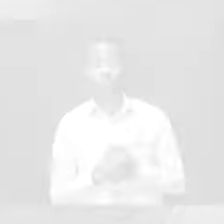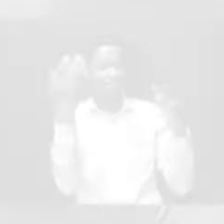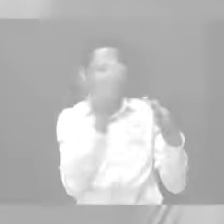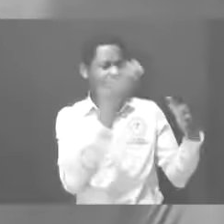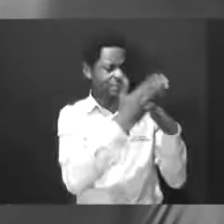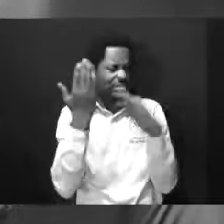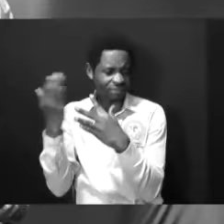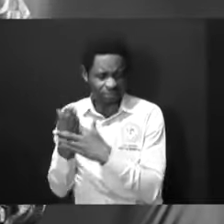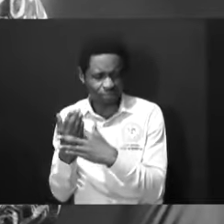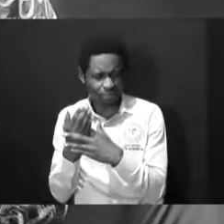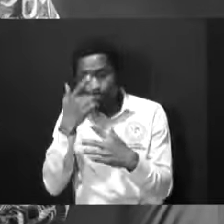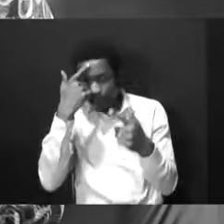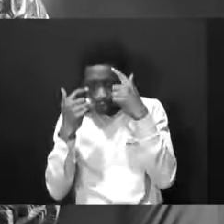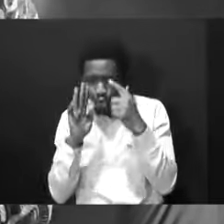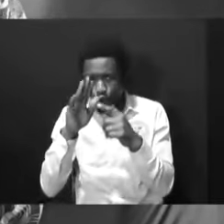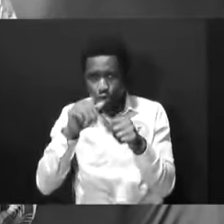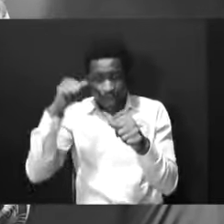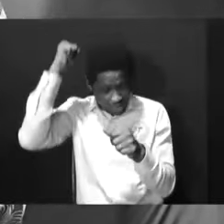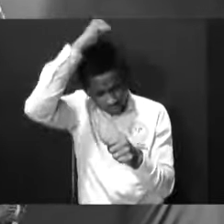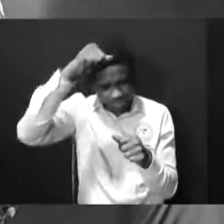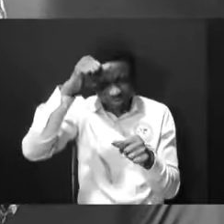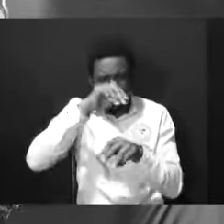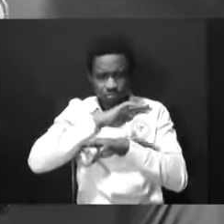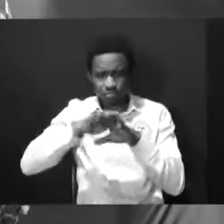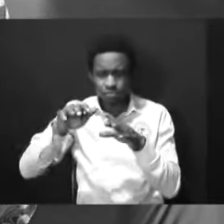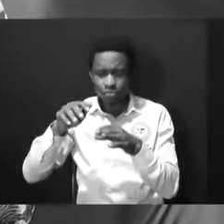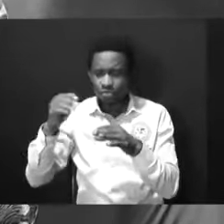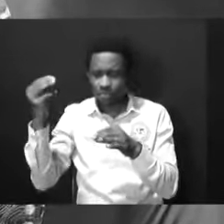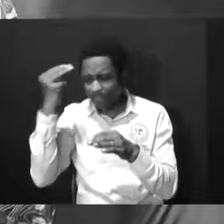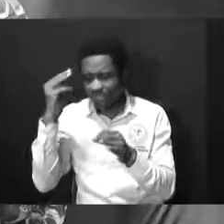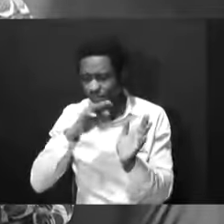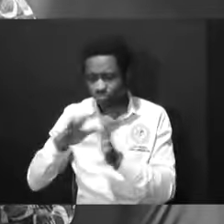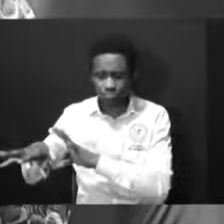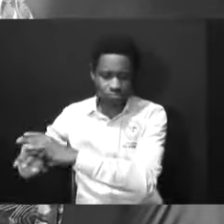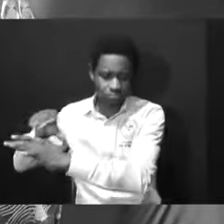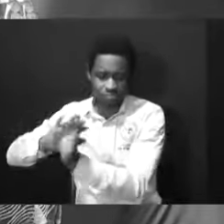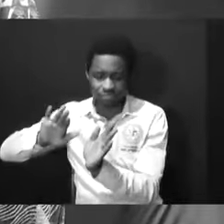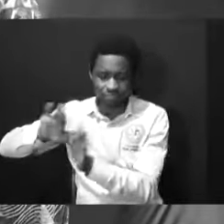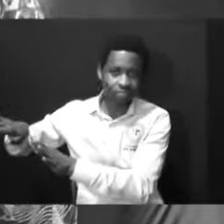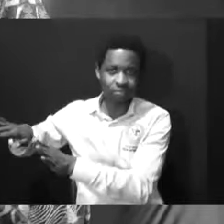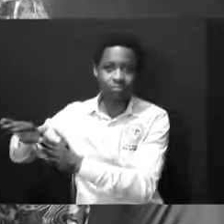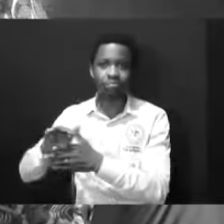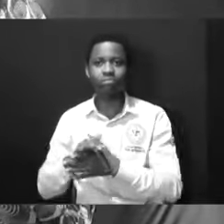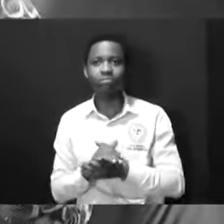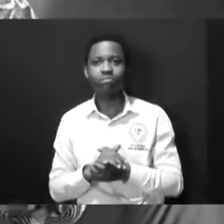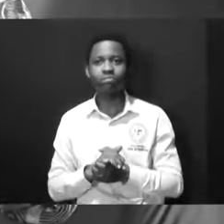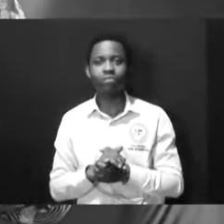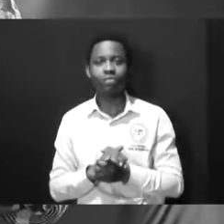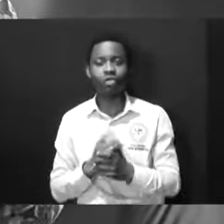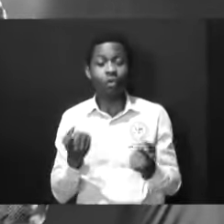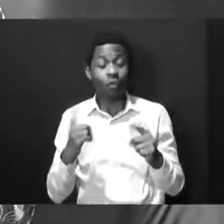hour and was there woe so ninty men if you won't. When you are bitter, your anointing be sheer.